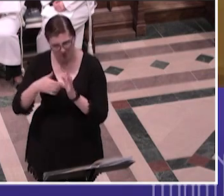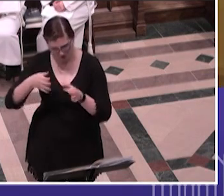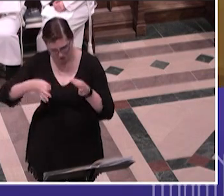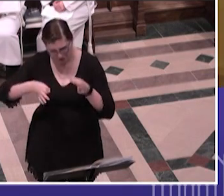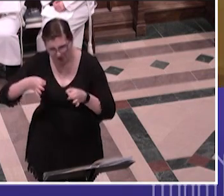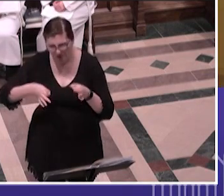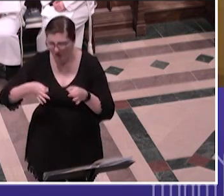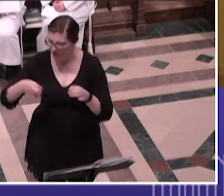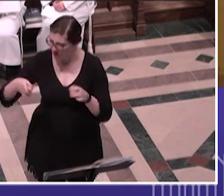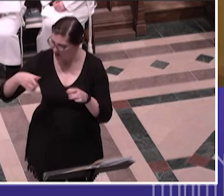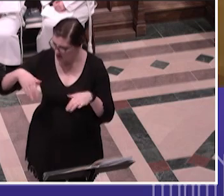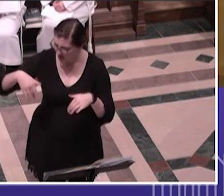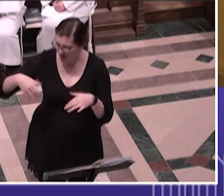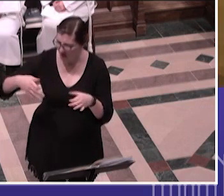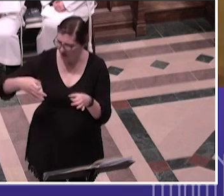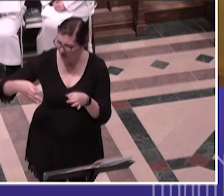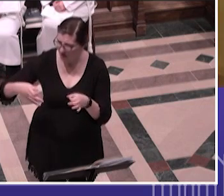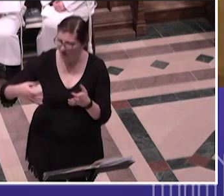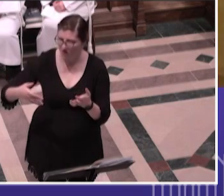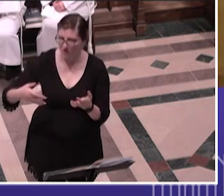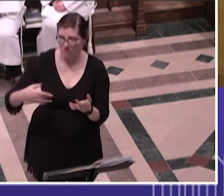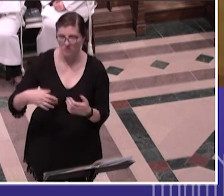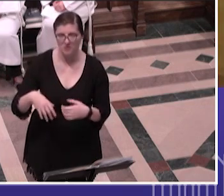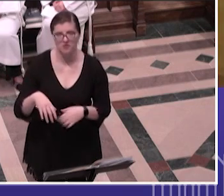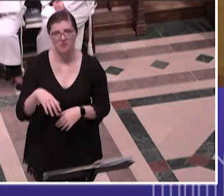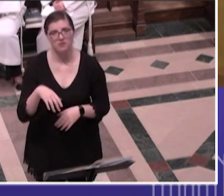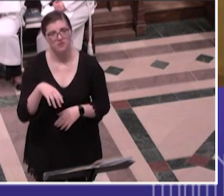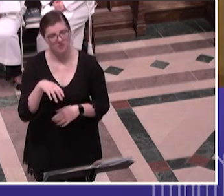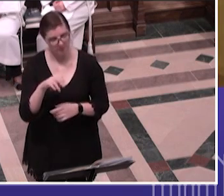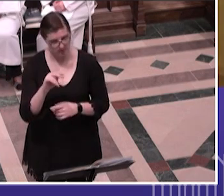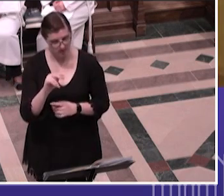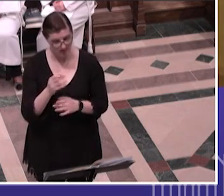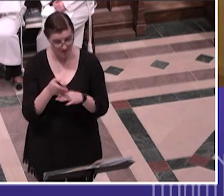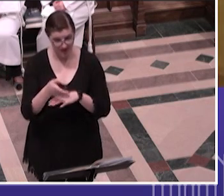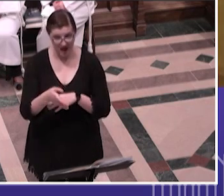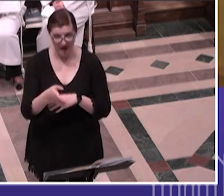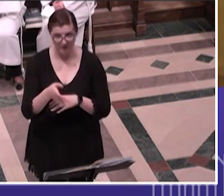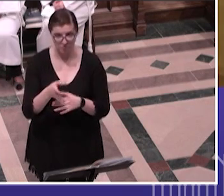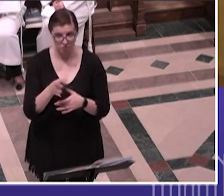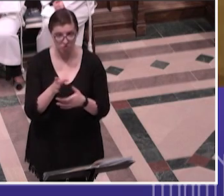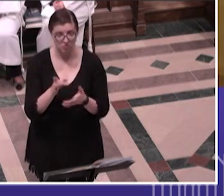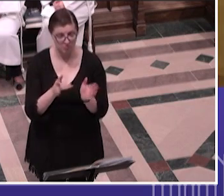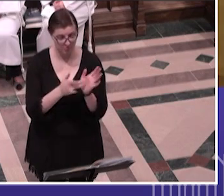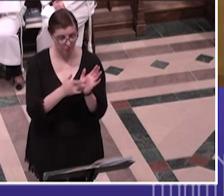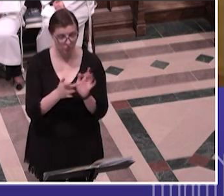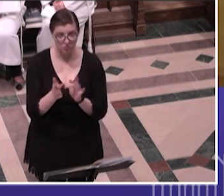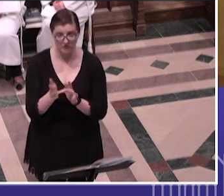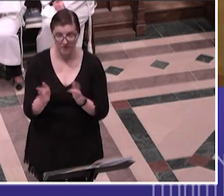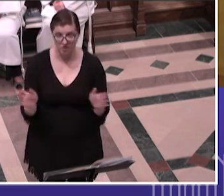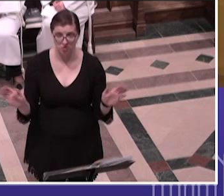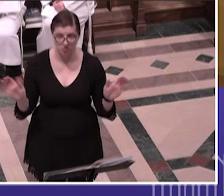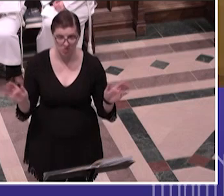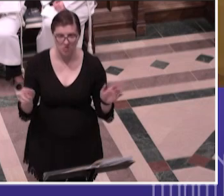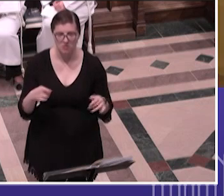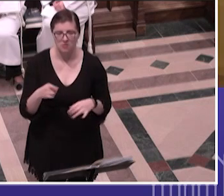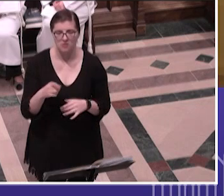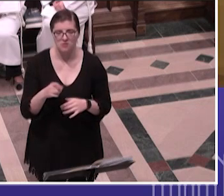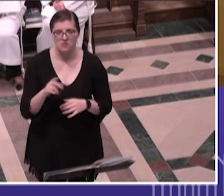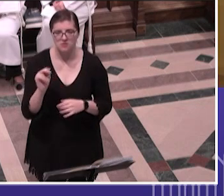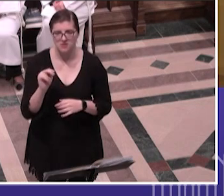And then after Jesus' crucifixion, Nicodemus shows his true self when he comes out in the light of